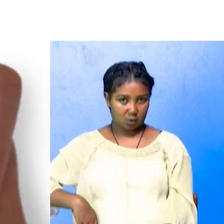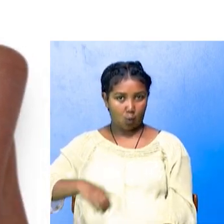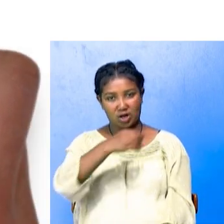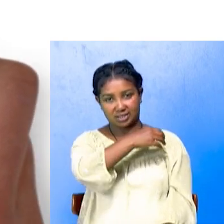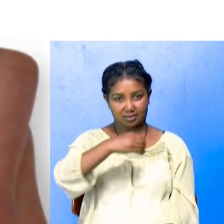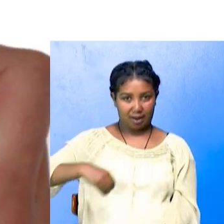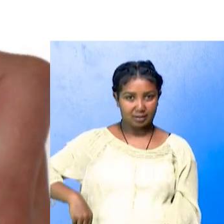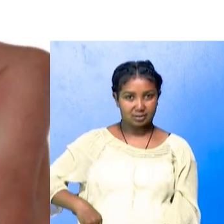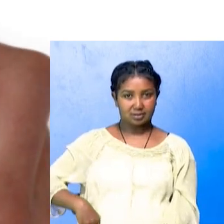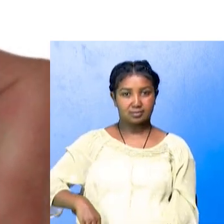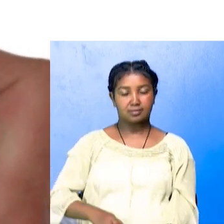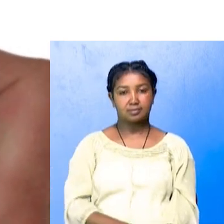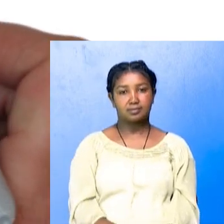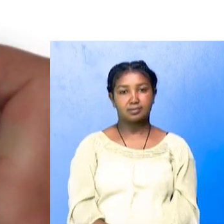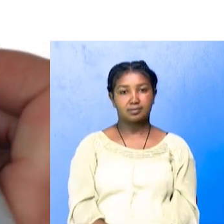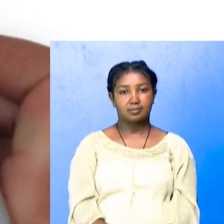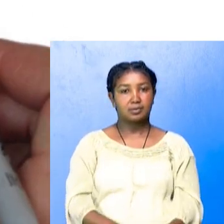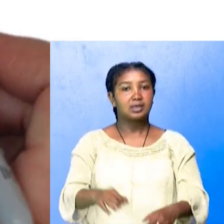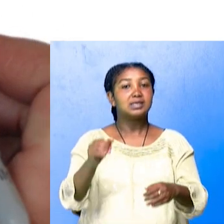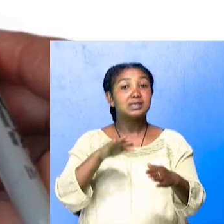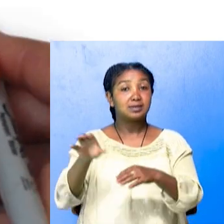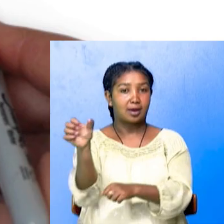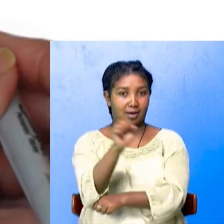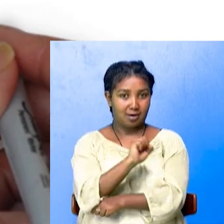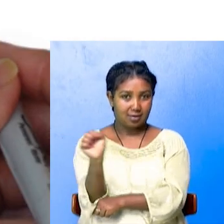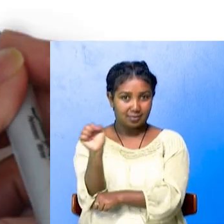belt in the car.